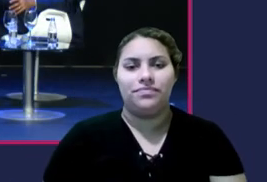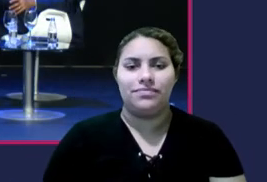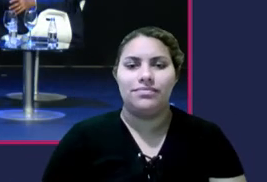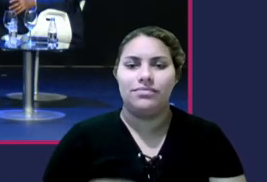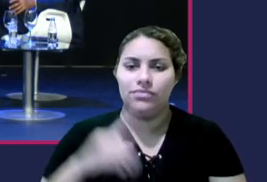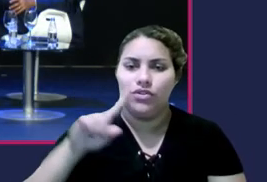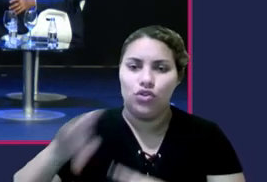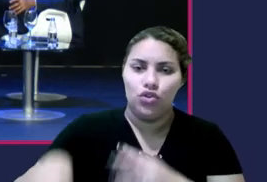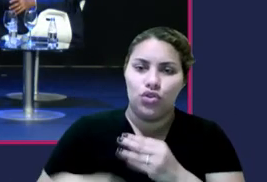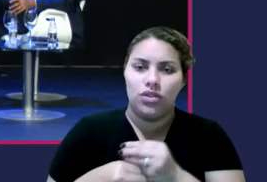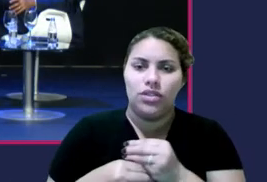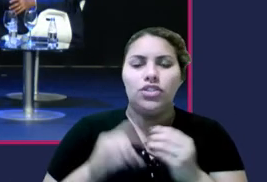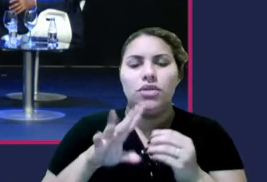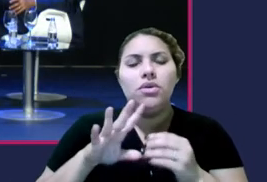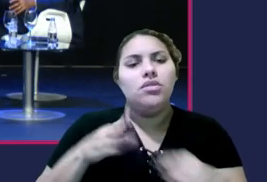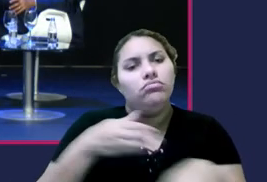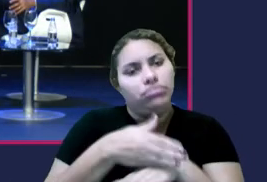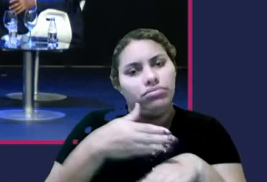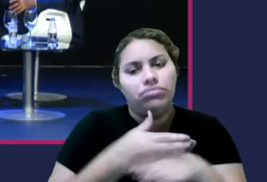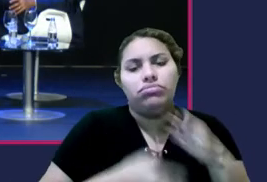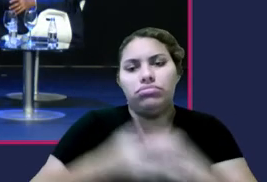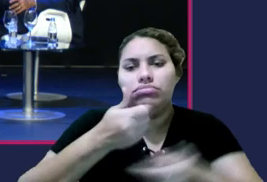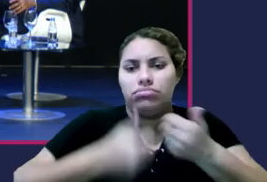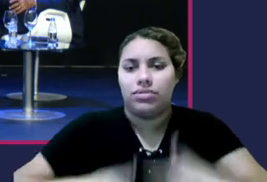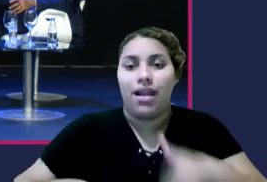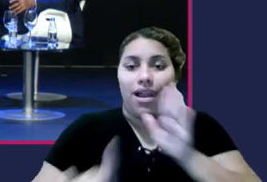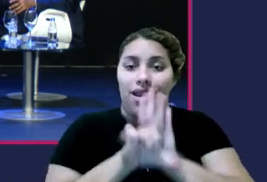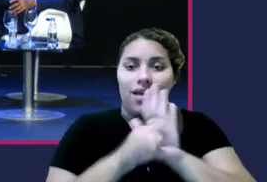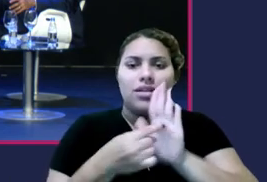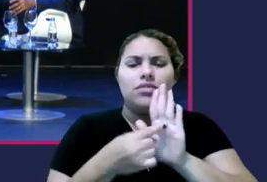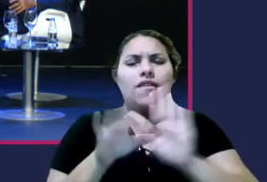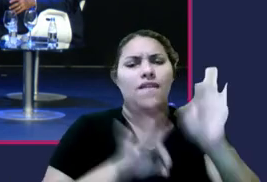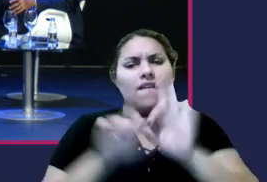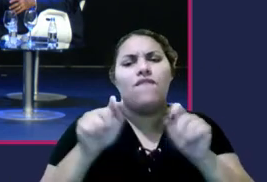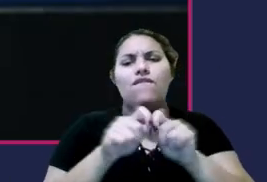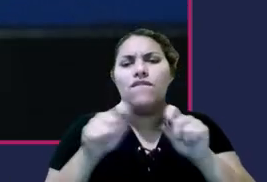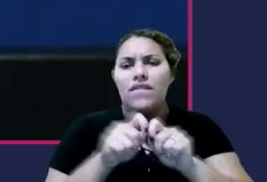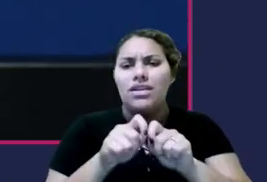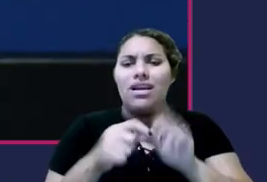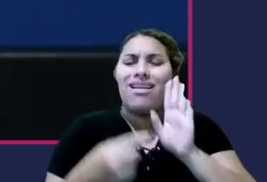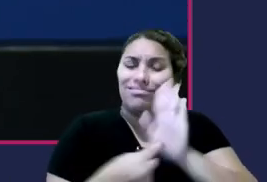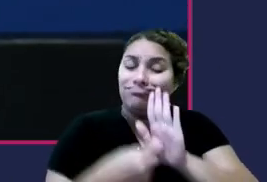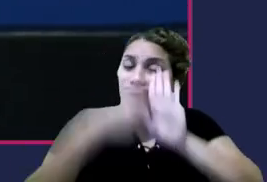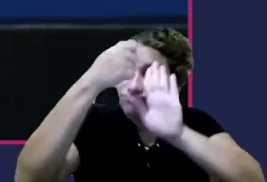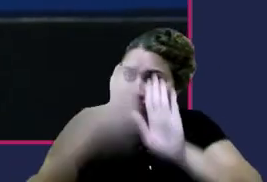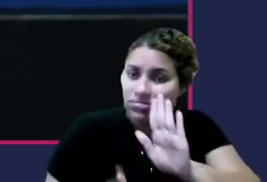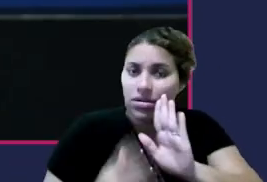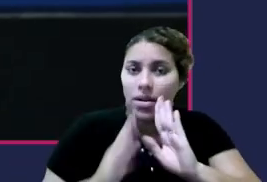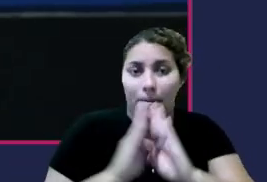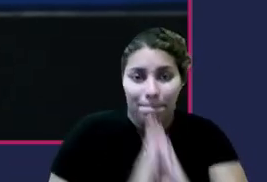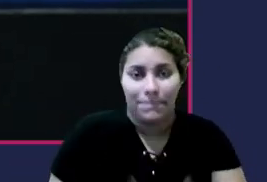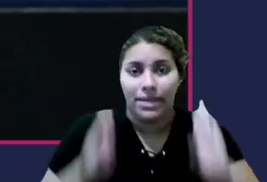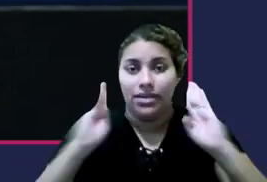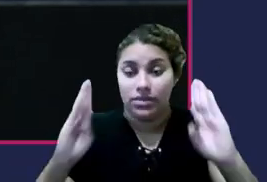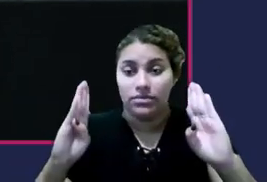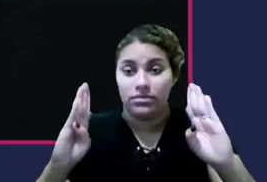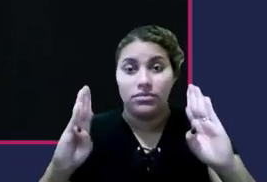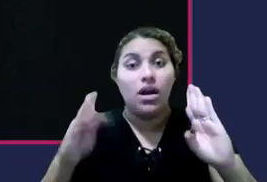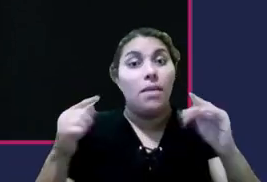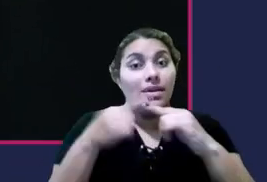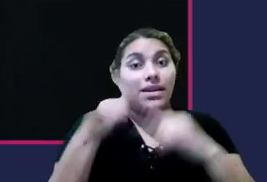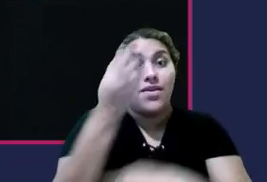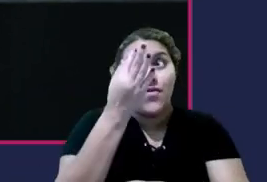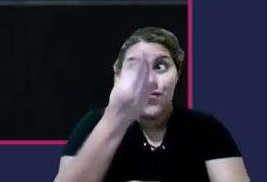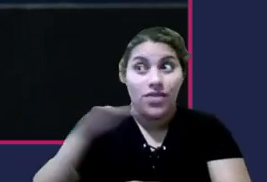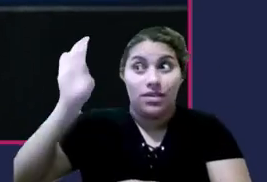law. If I can add to this debate, the law was really well done in terms of